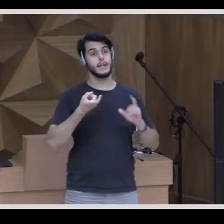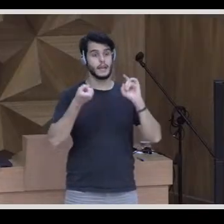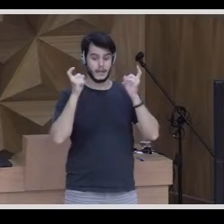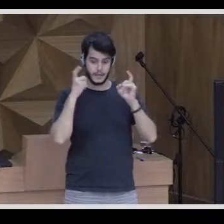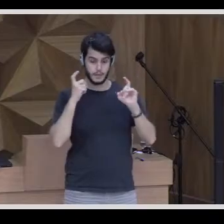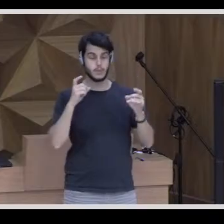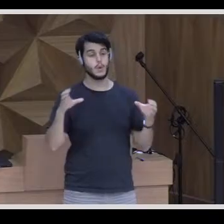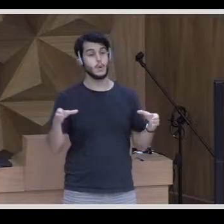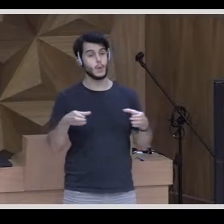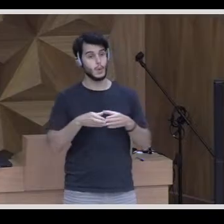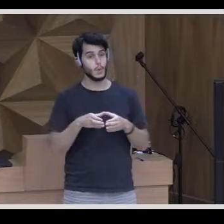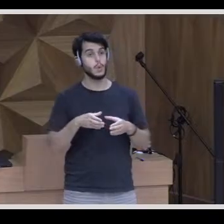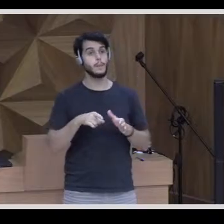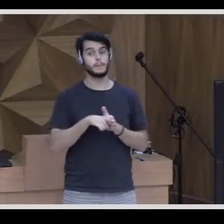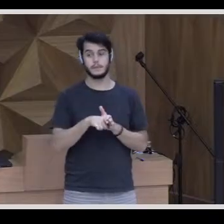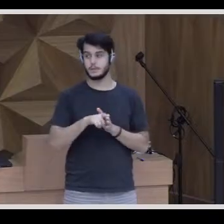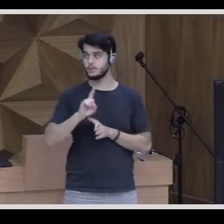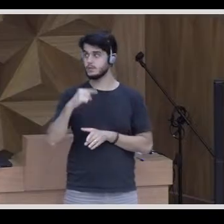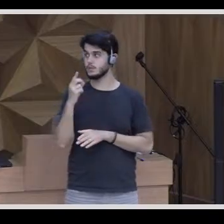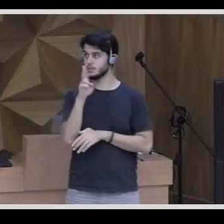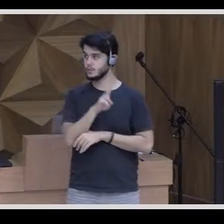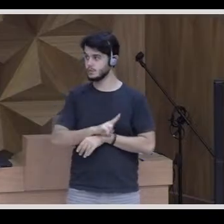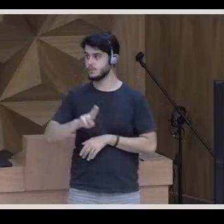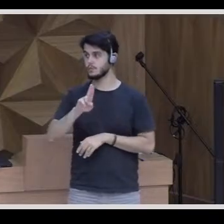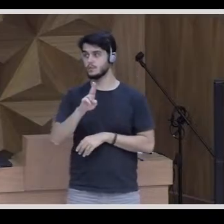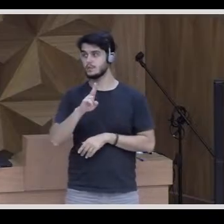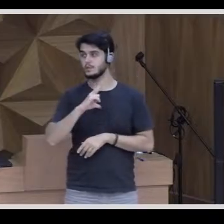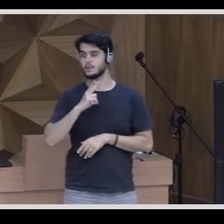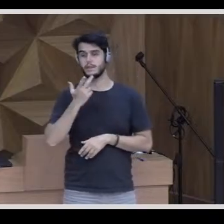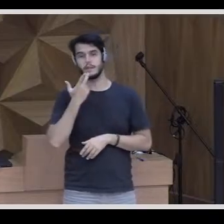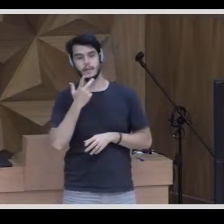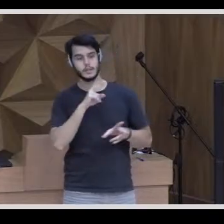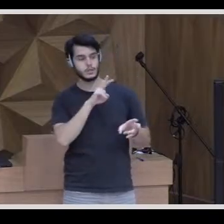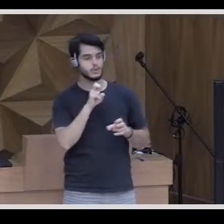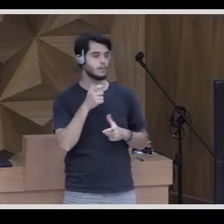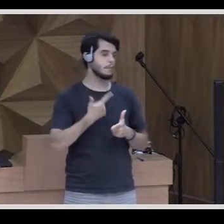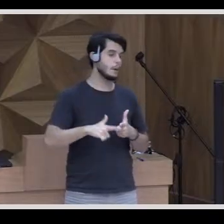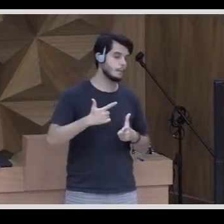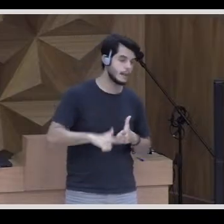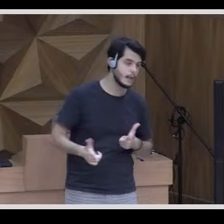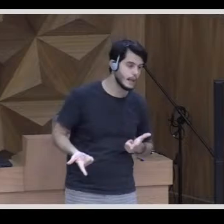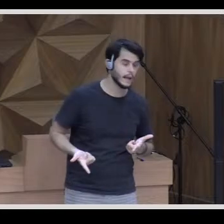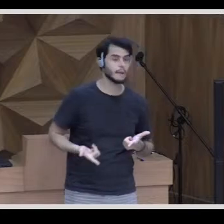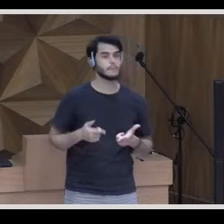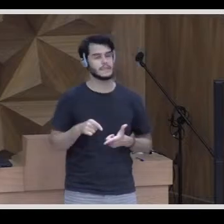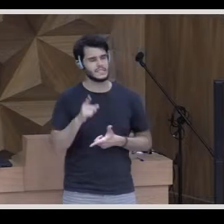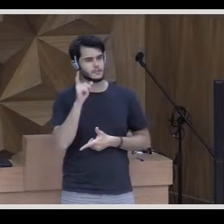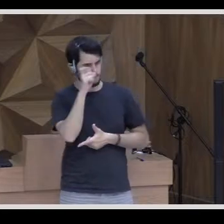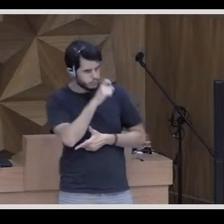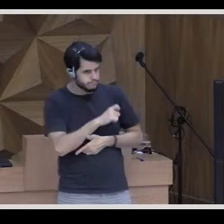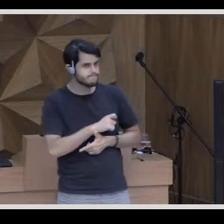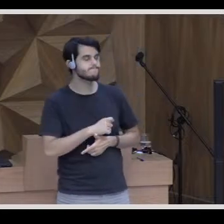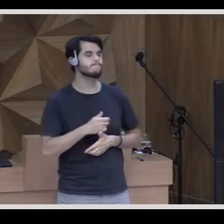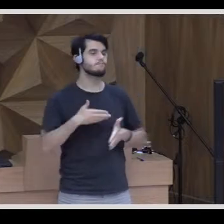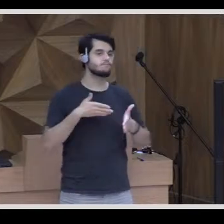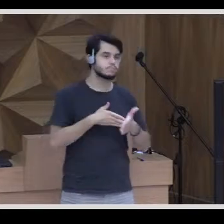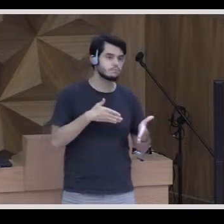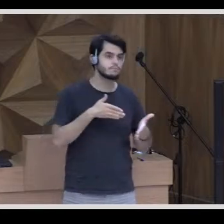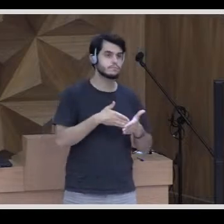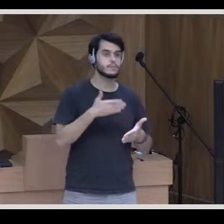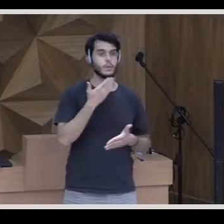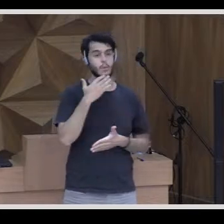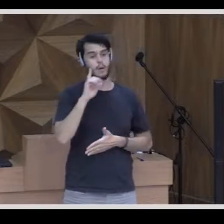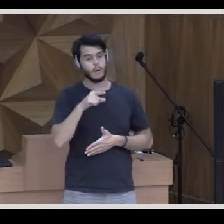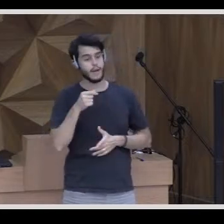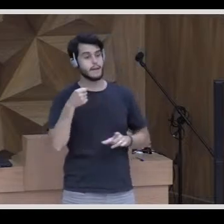at our university, and kind of talking about this problem and talking about, where where are kind of the real world impacts? And again,